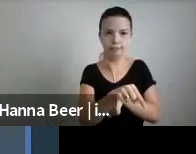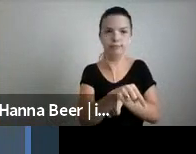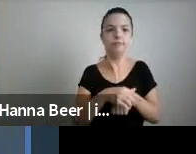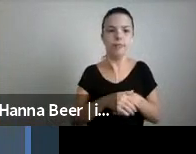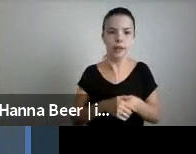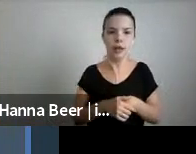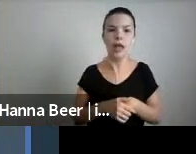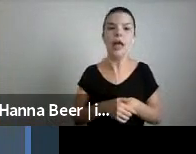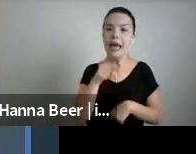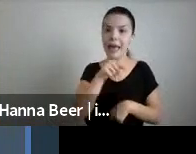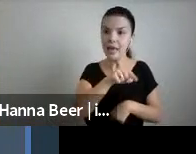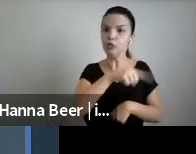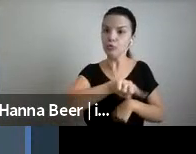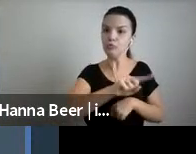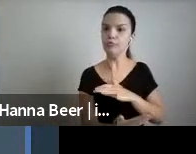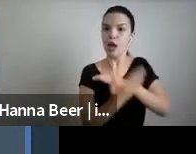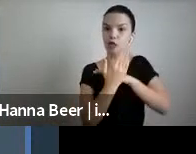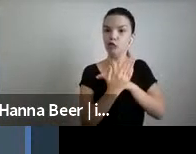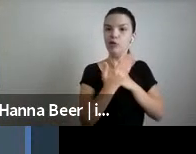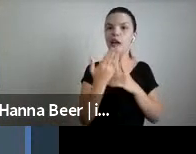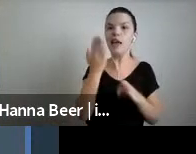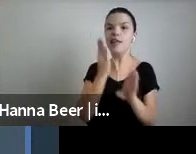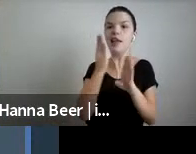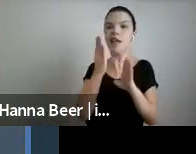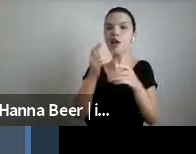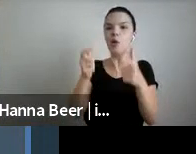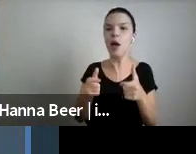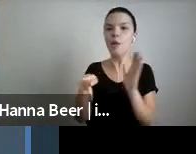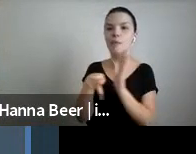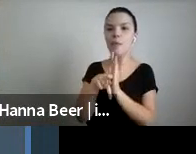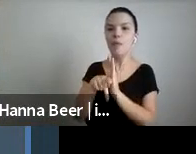helped to identify them. The U.S. Navy